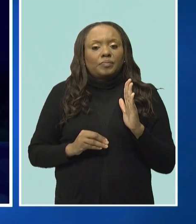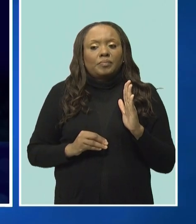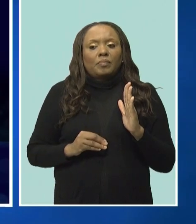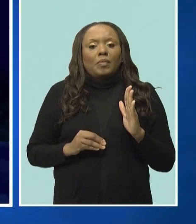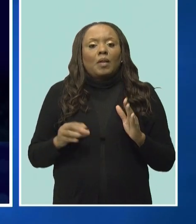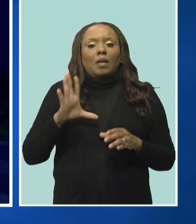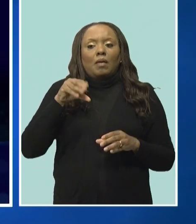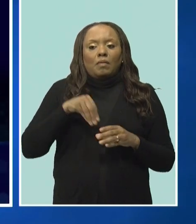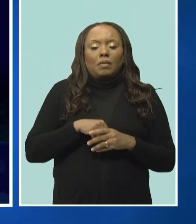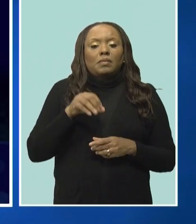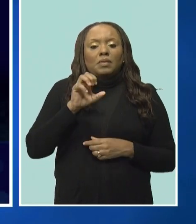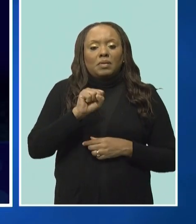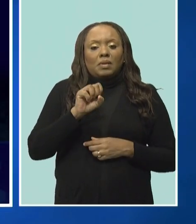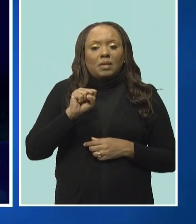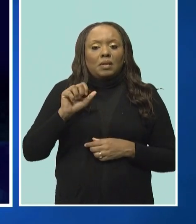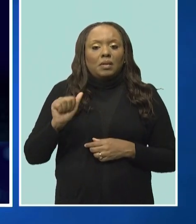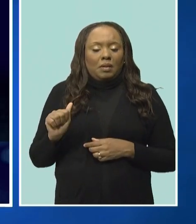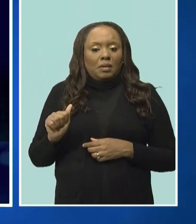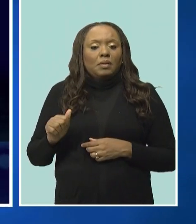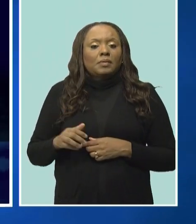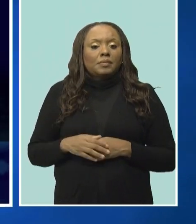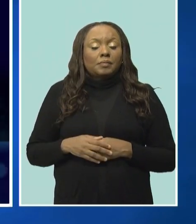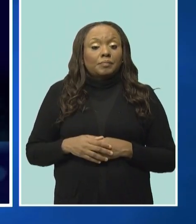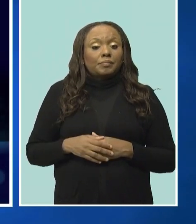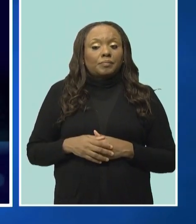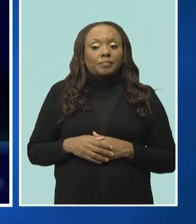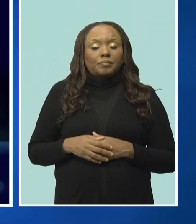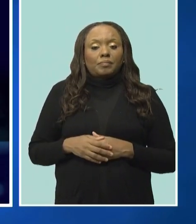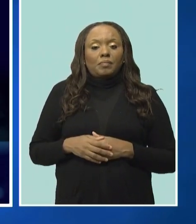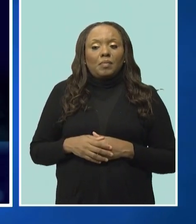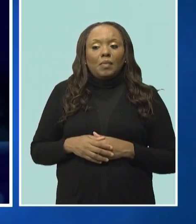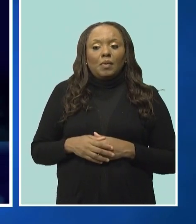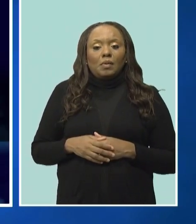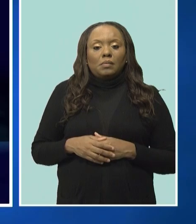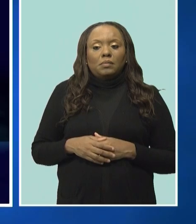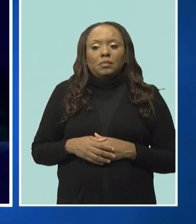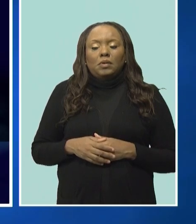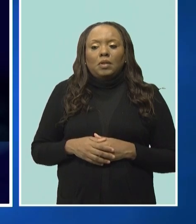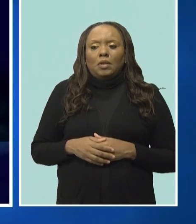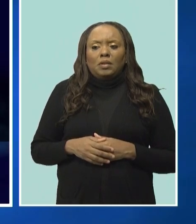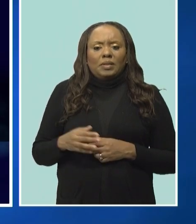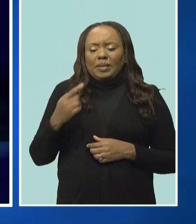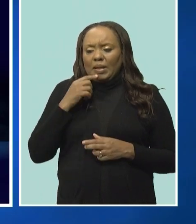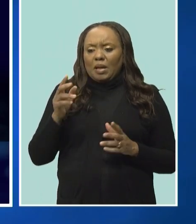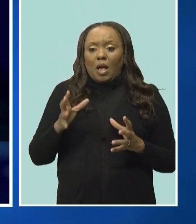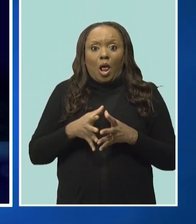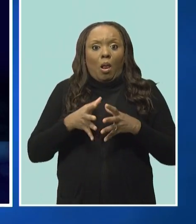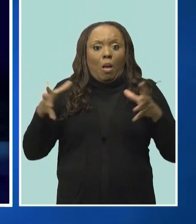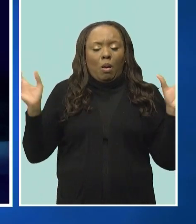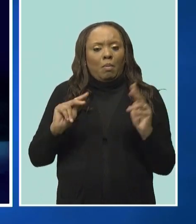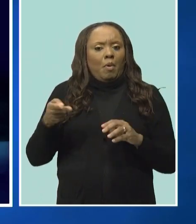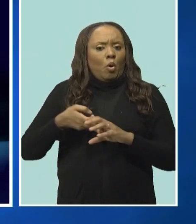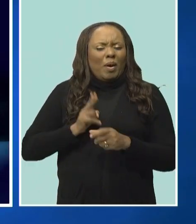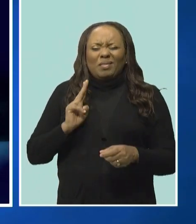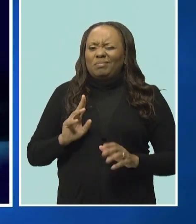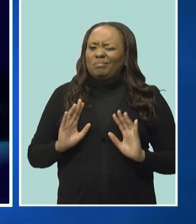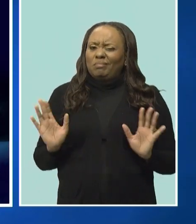part of the Sanitation Service Authority Division. So as it relates to mass exodus, we cannot say that because